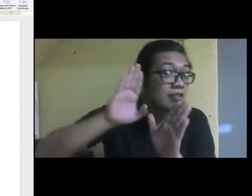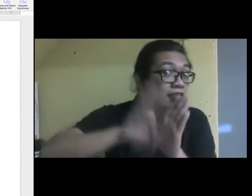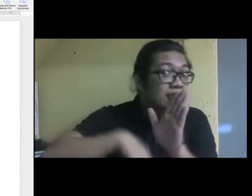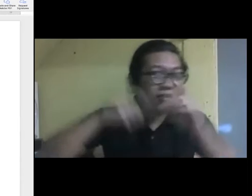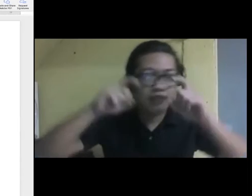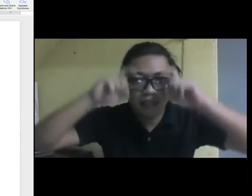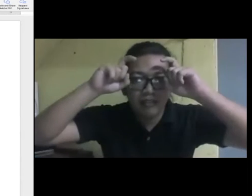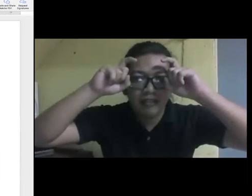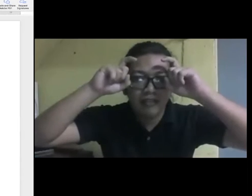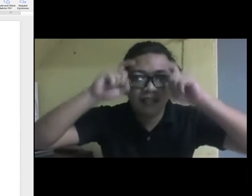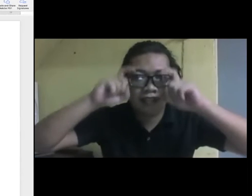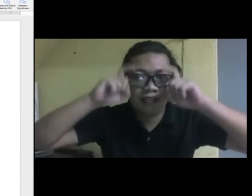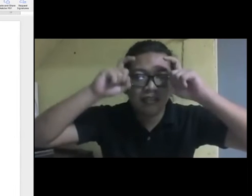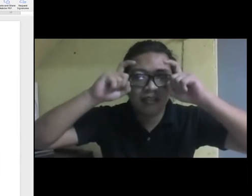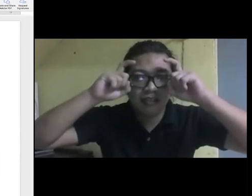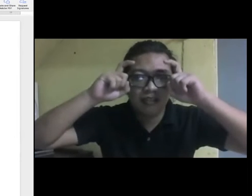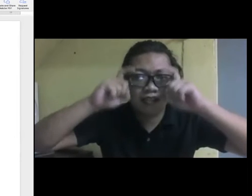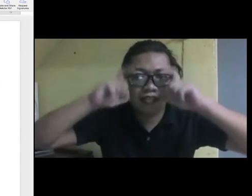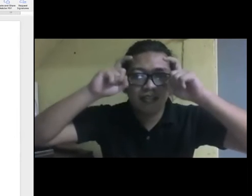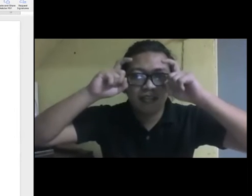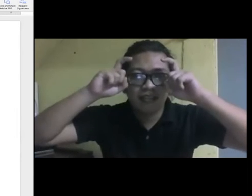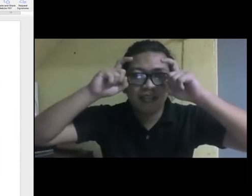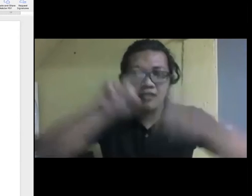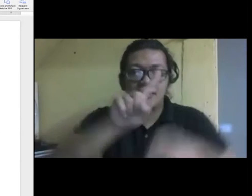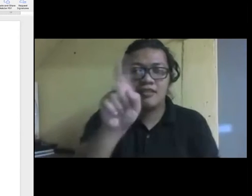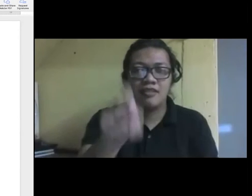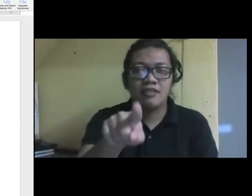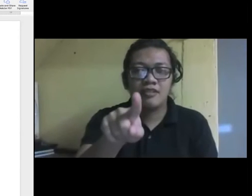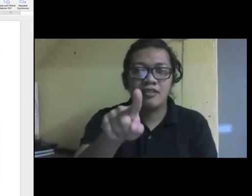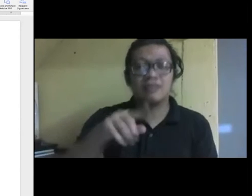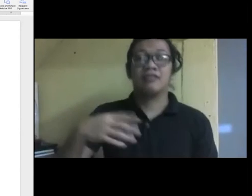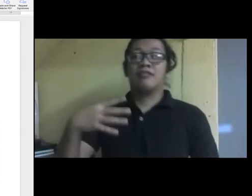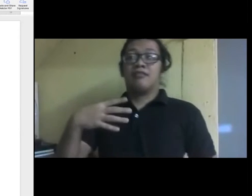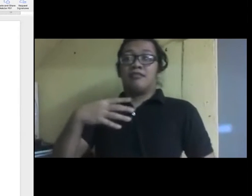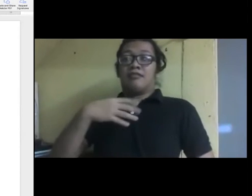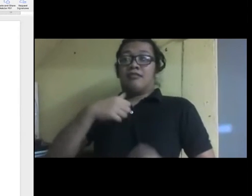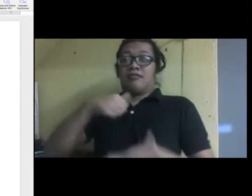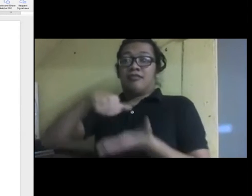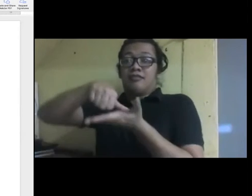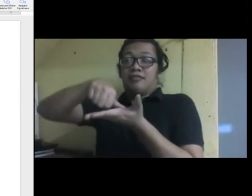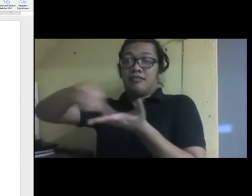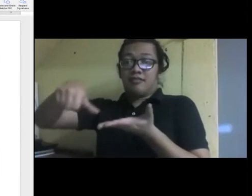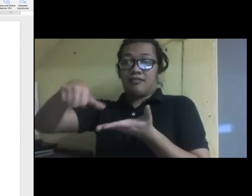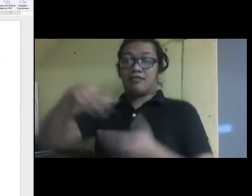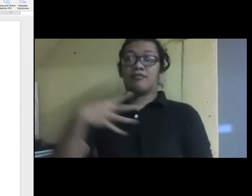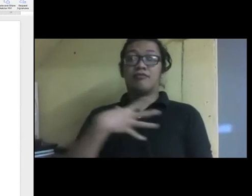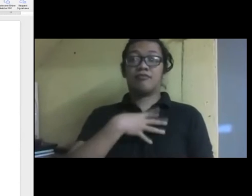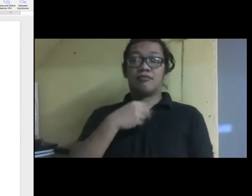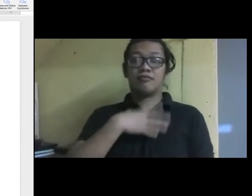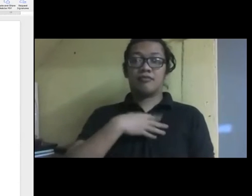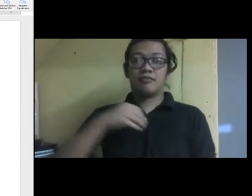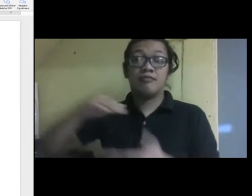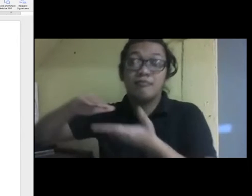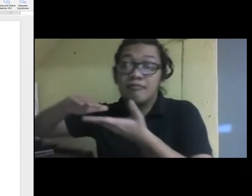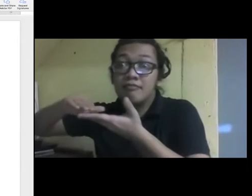Is whiteout expensive or cheap with Okay. NMS? So you can see the eyebrows up.